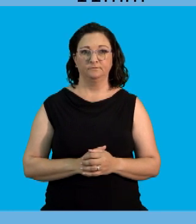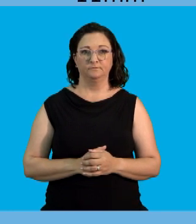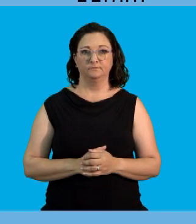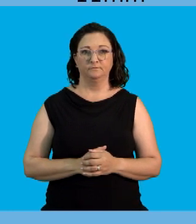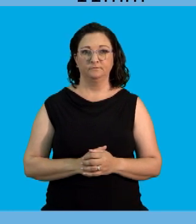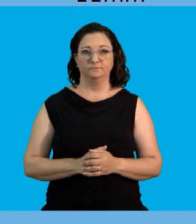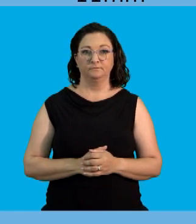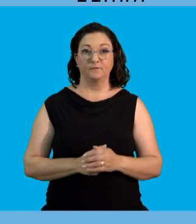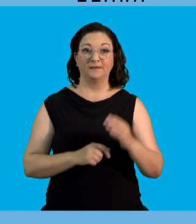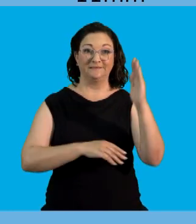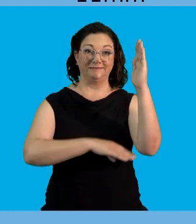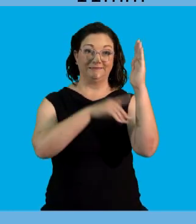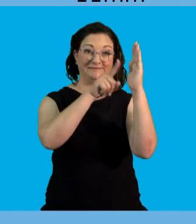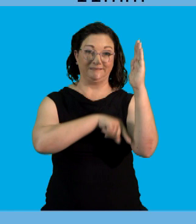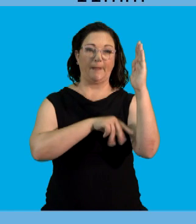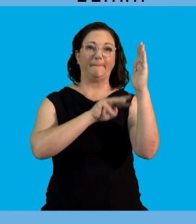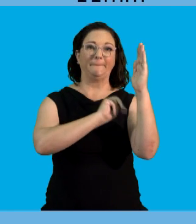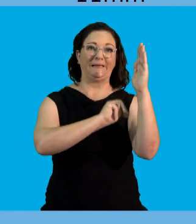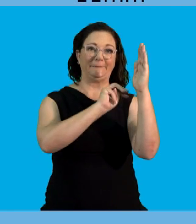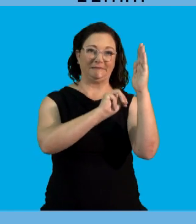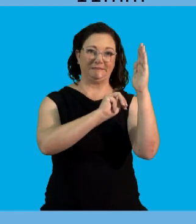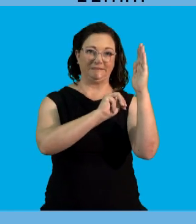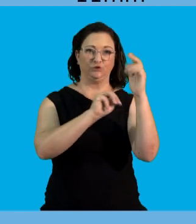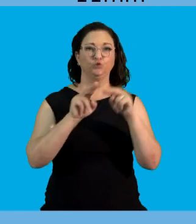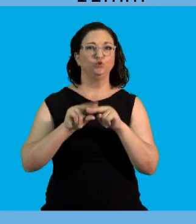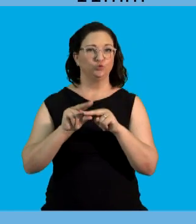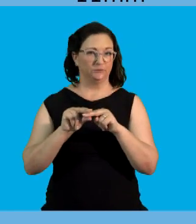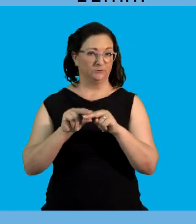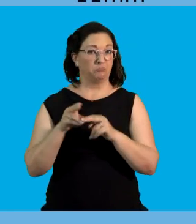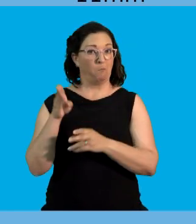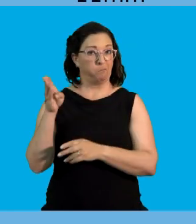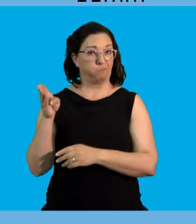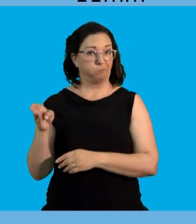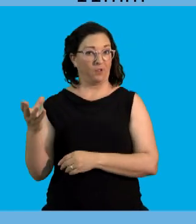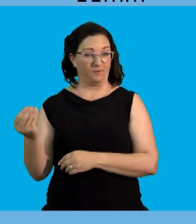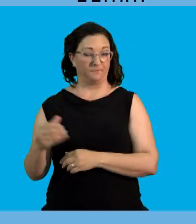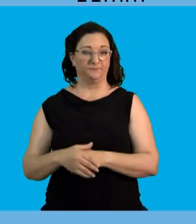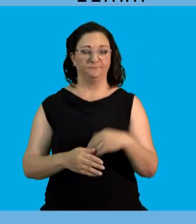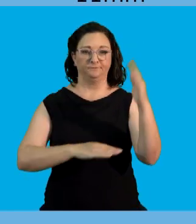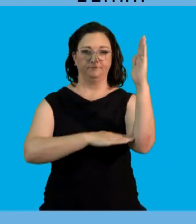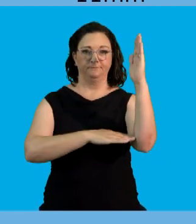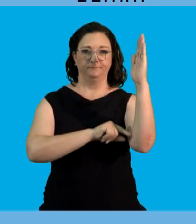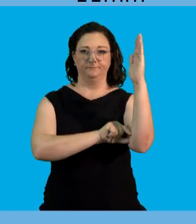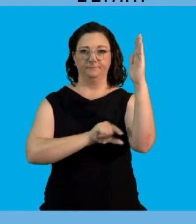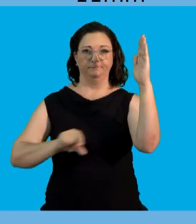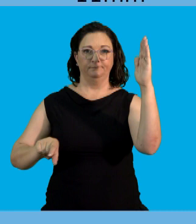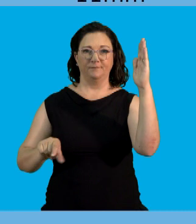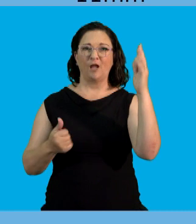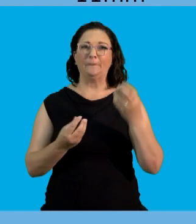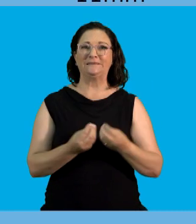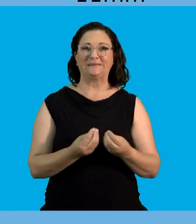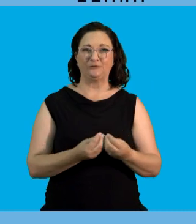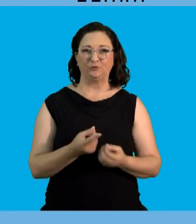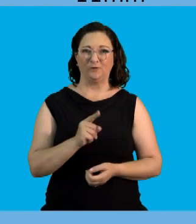That's in millimeters. That's the units that we are given here. And then on the x-axis, we have the